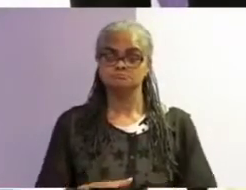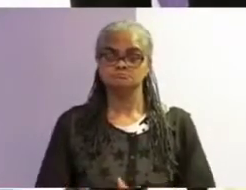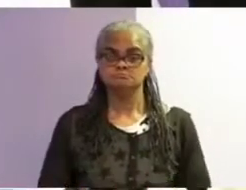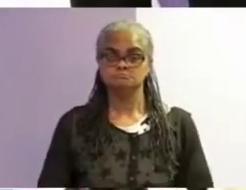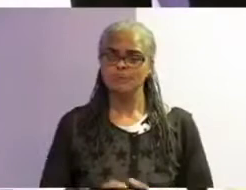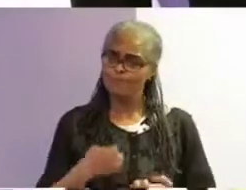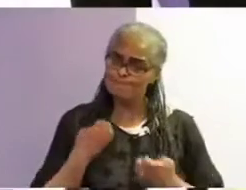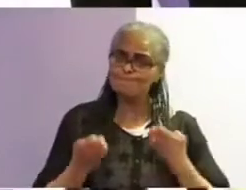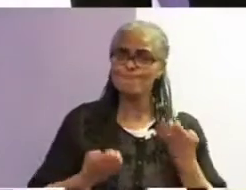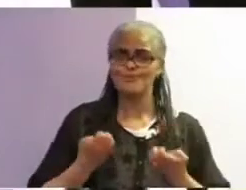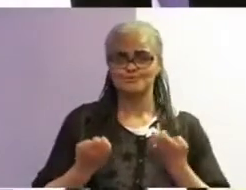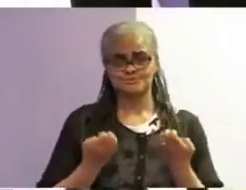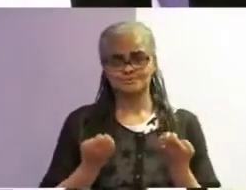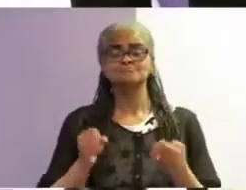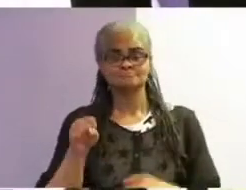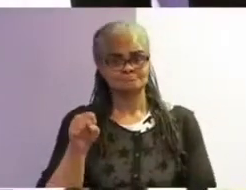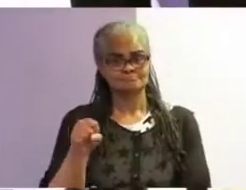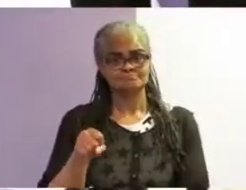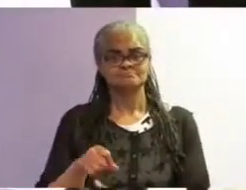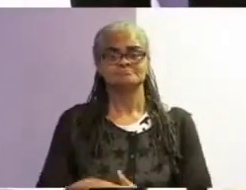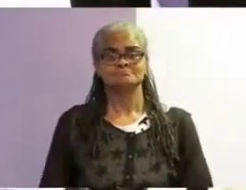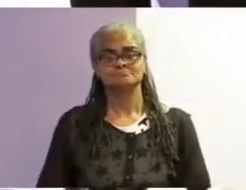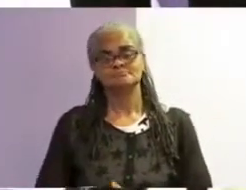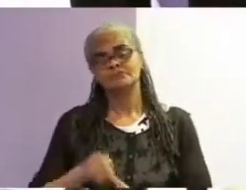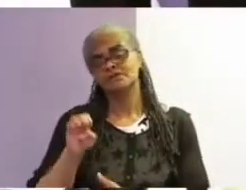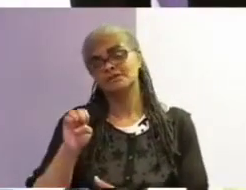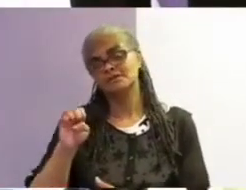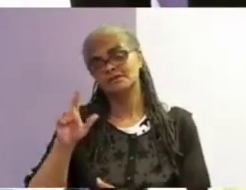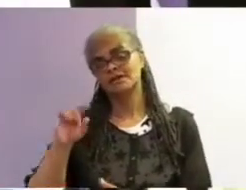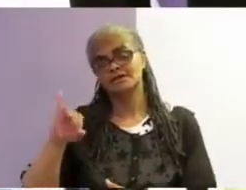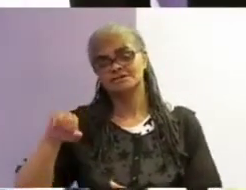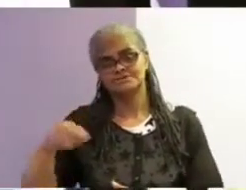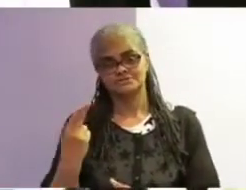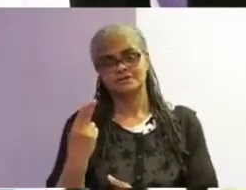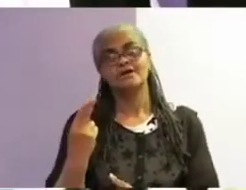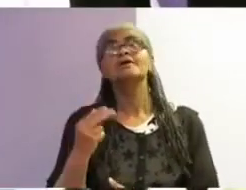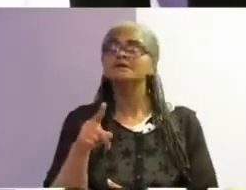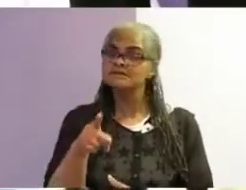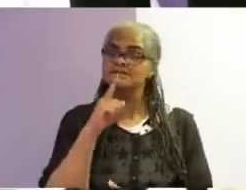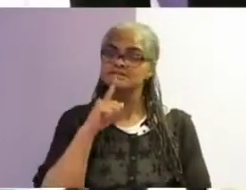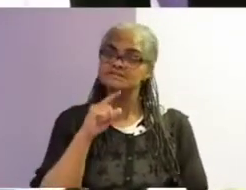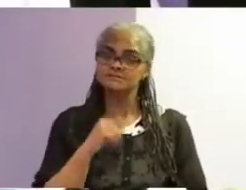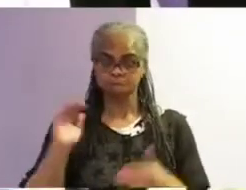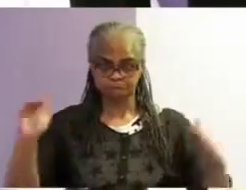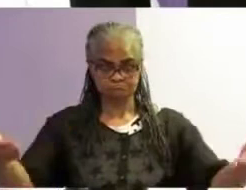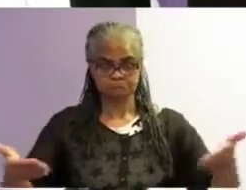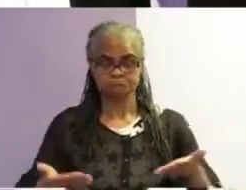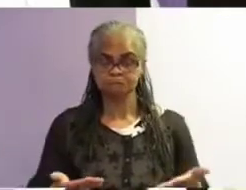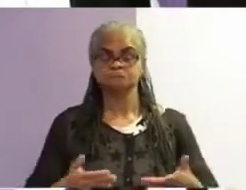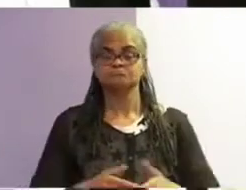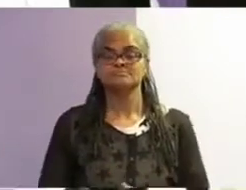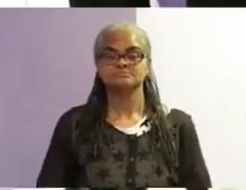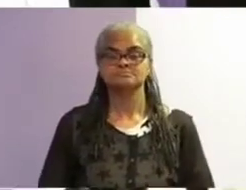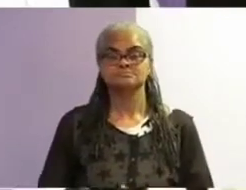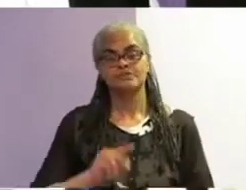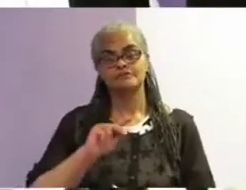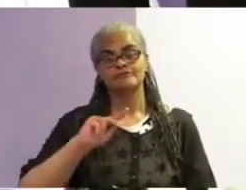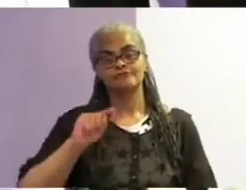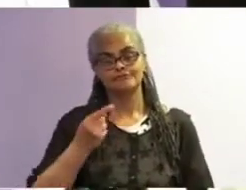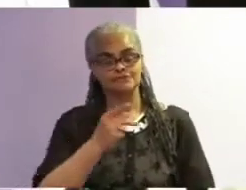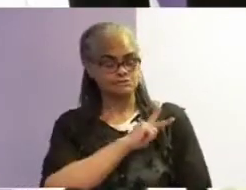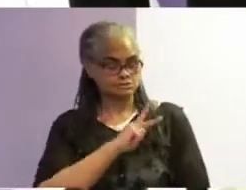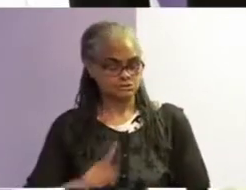The scripture talks about Elijah. He's introduced to us first time in the Holy Written, 1 Kings